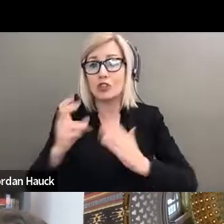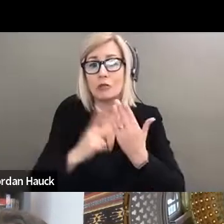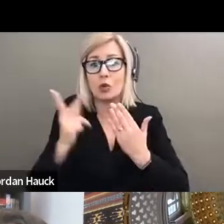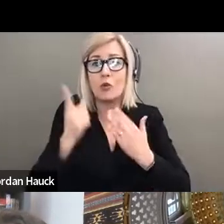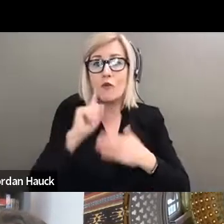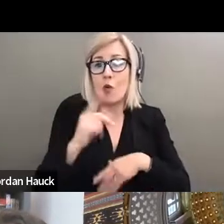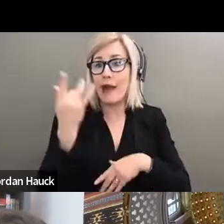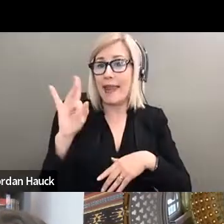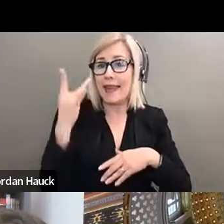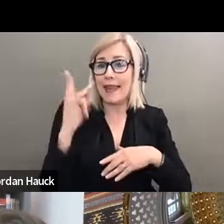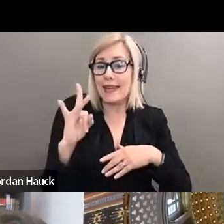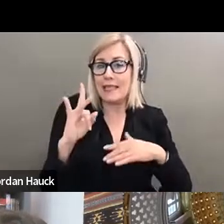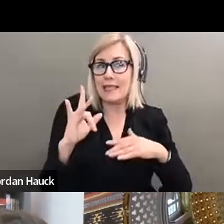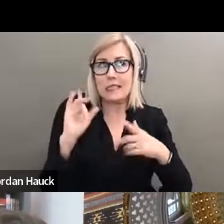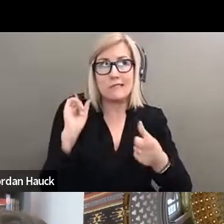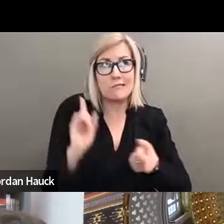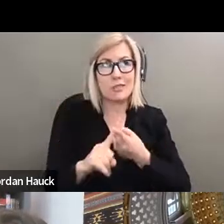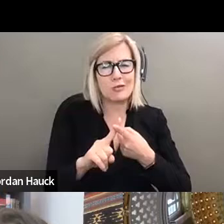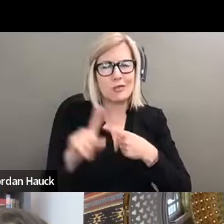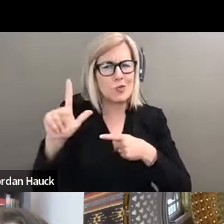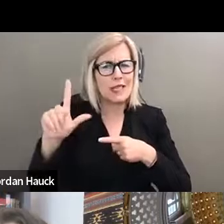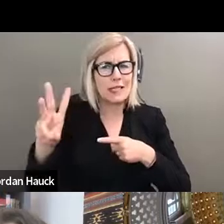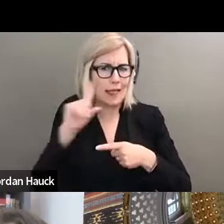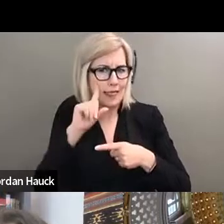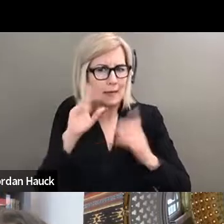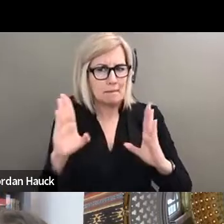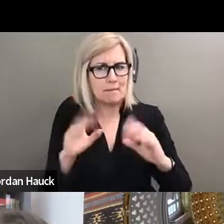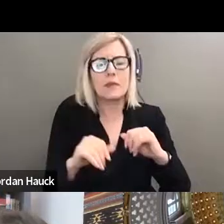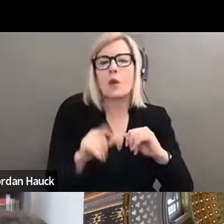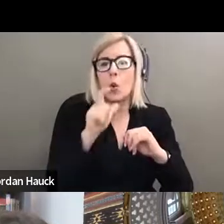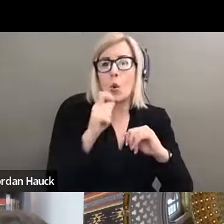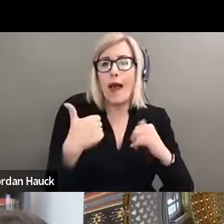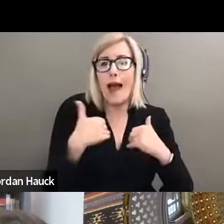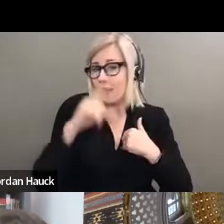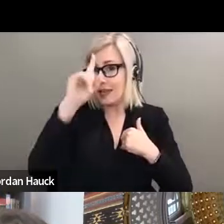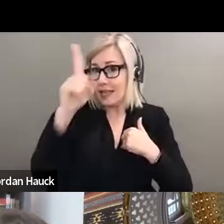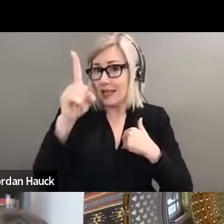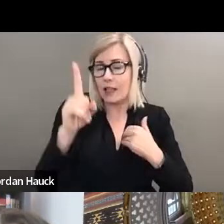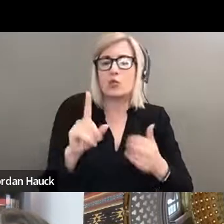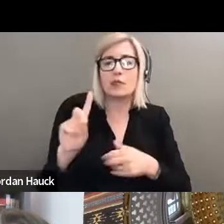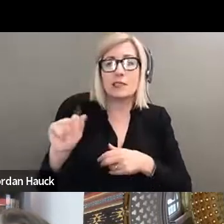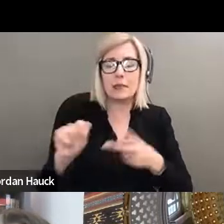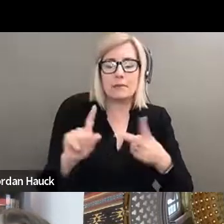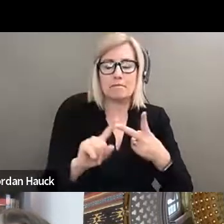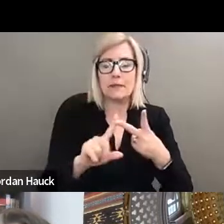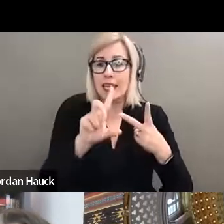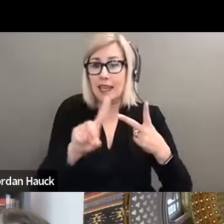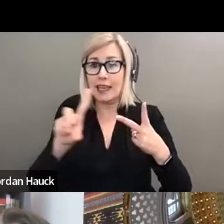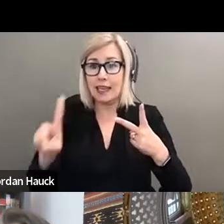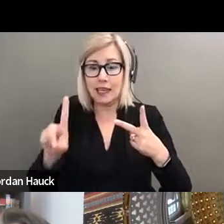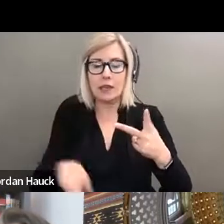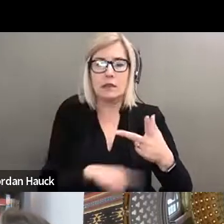for 18-year to, I think, 26-year-olds who have an intellectual disability, a developmental